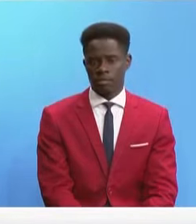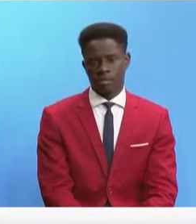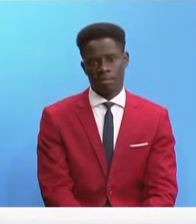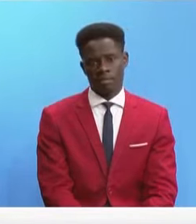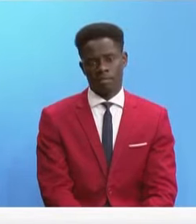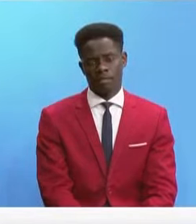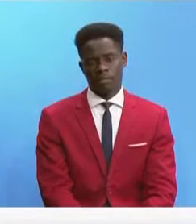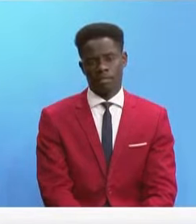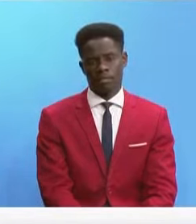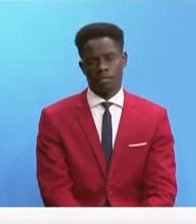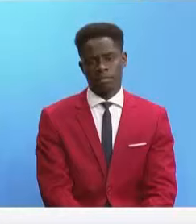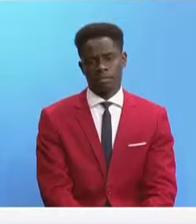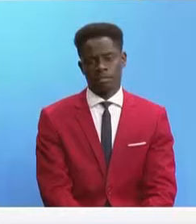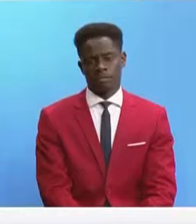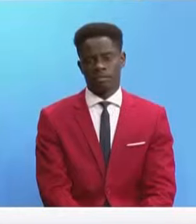of Yeltsin.